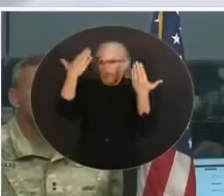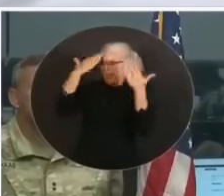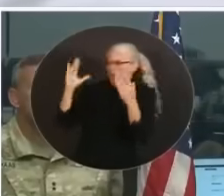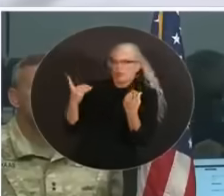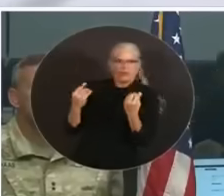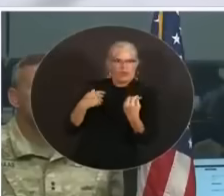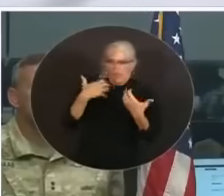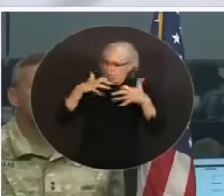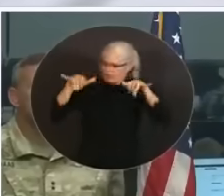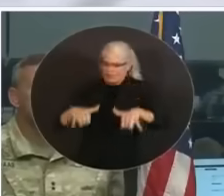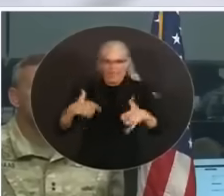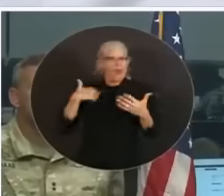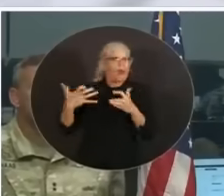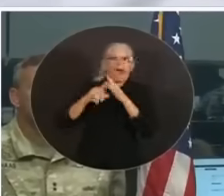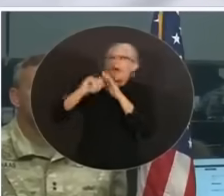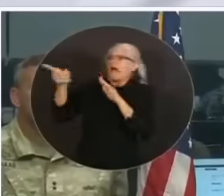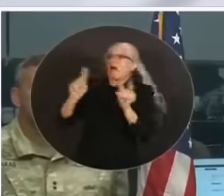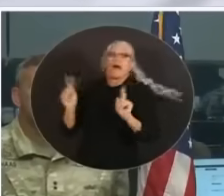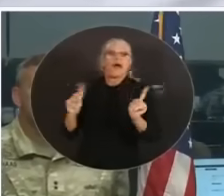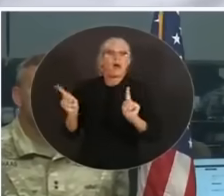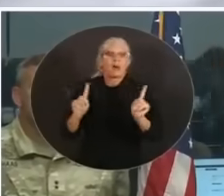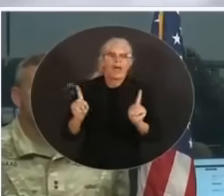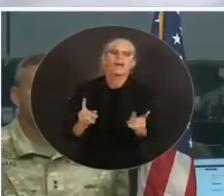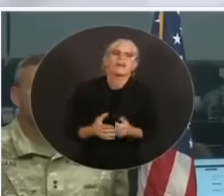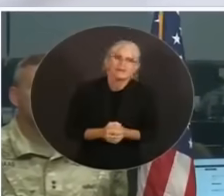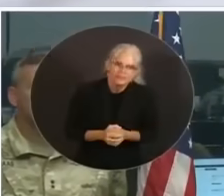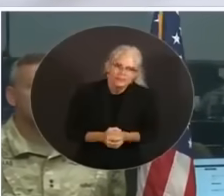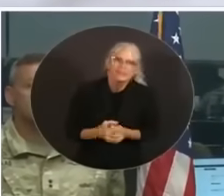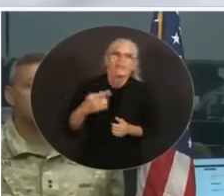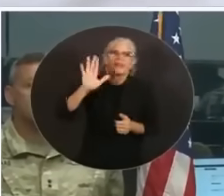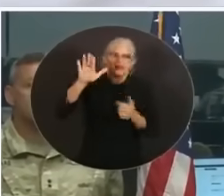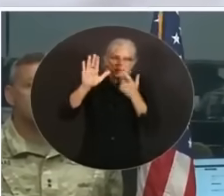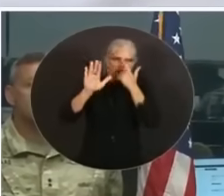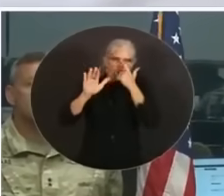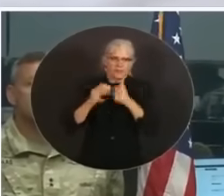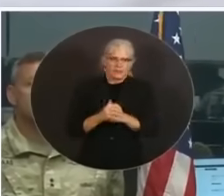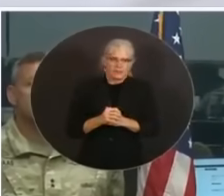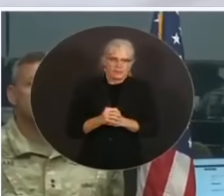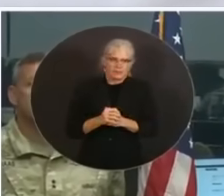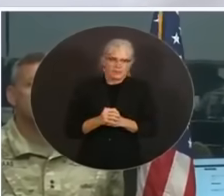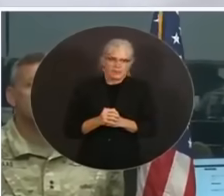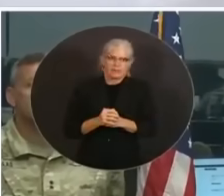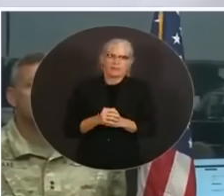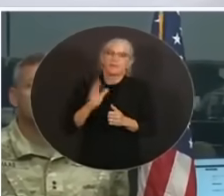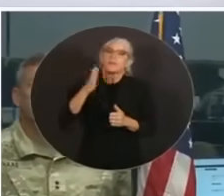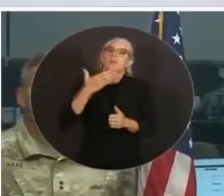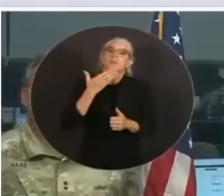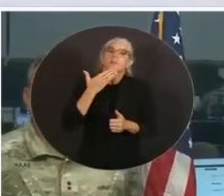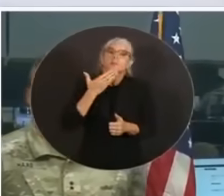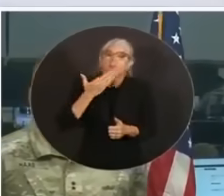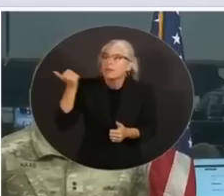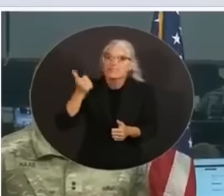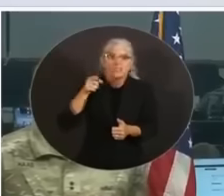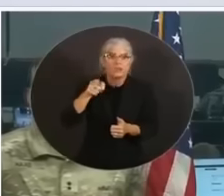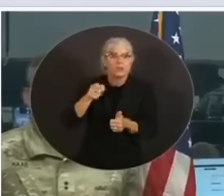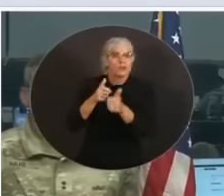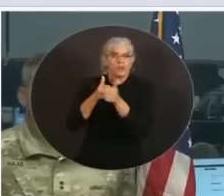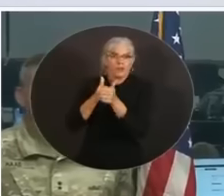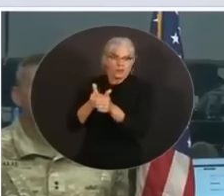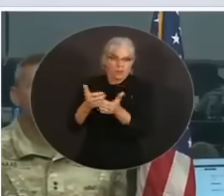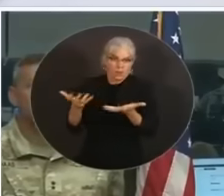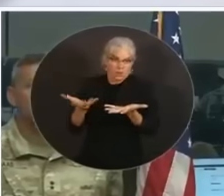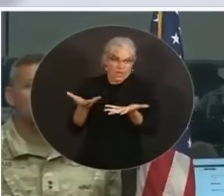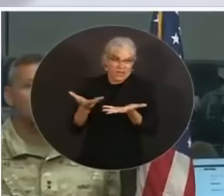and they want to get out. Well, I think that probably the easiest route would probably be